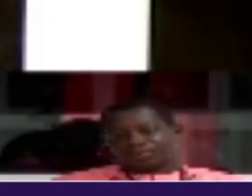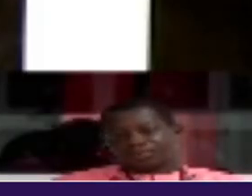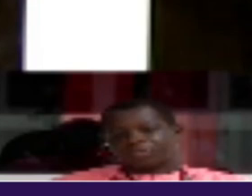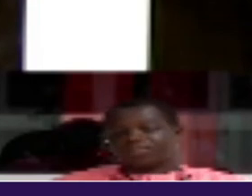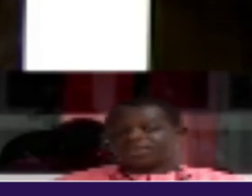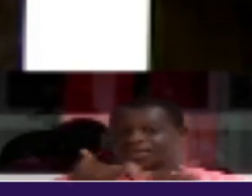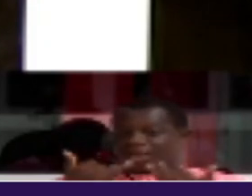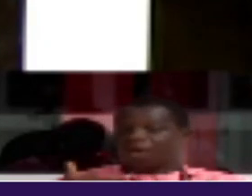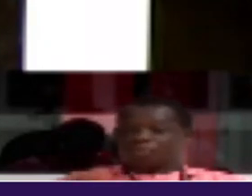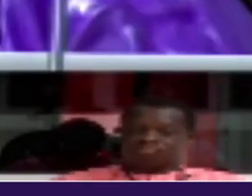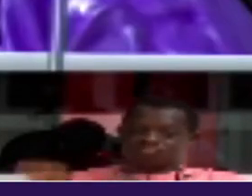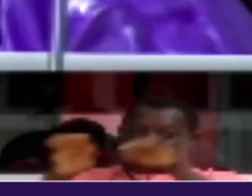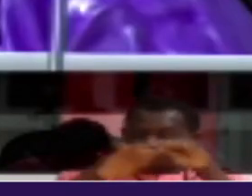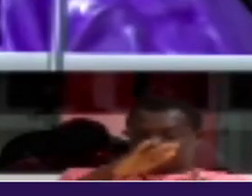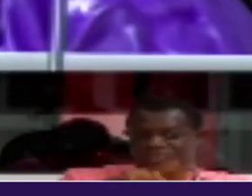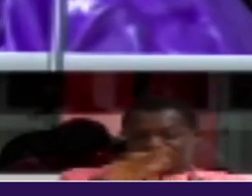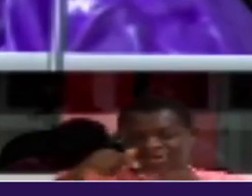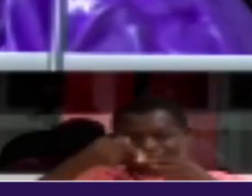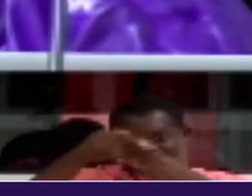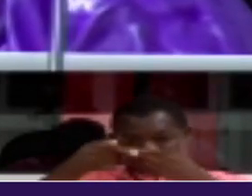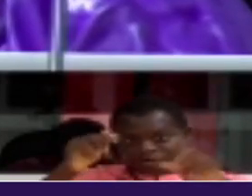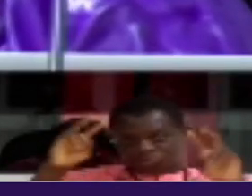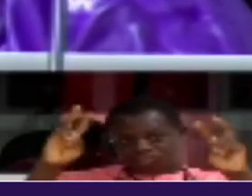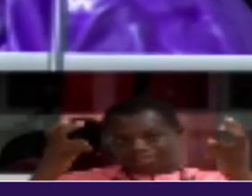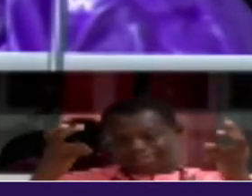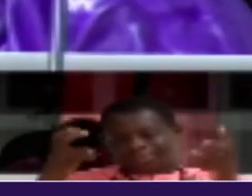I'll move on to the next topic.